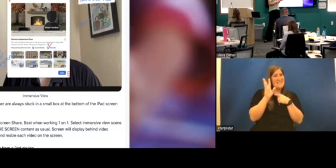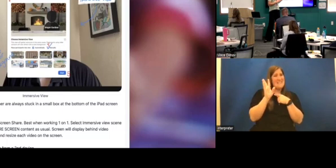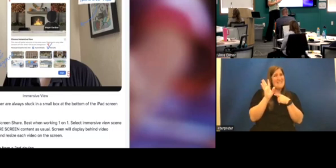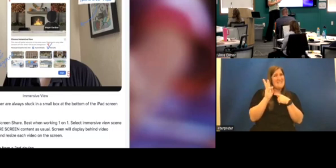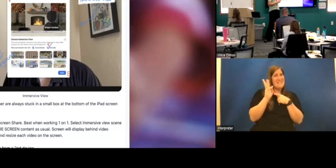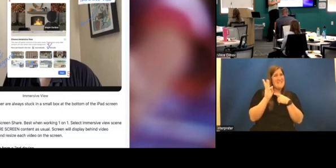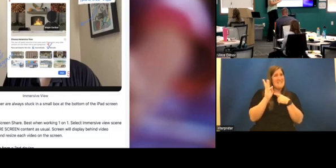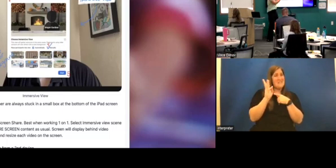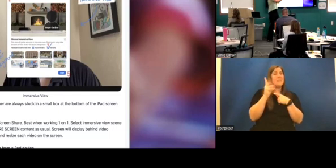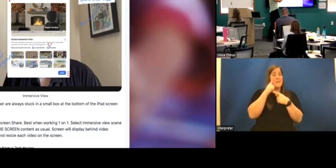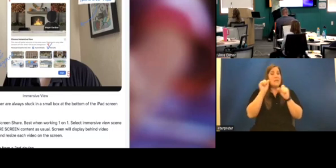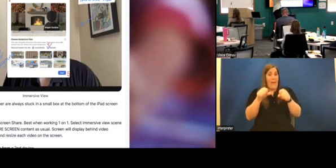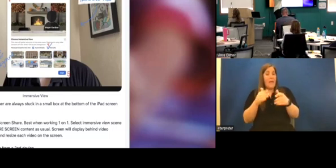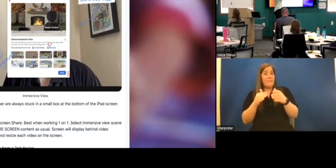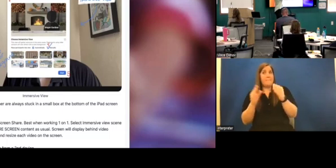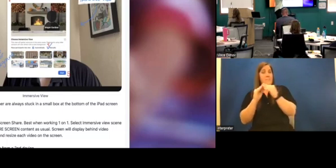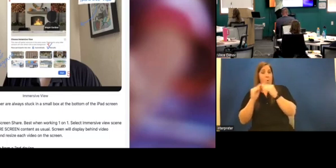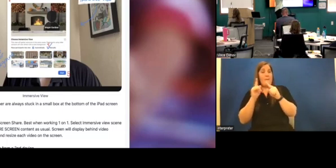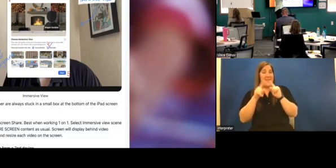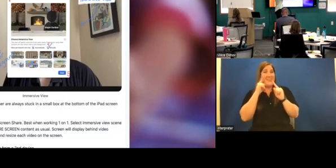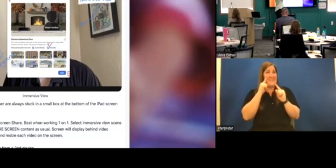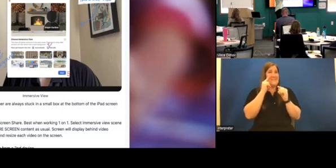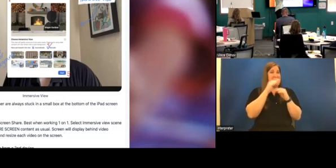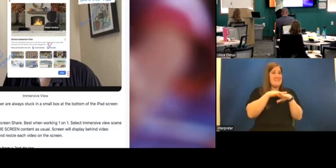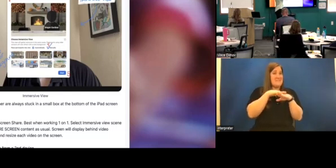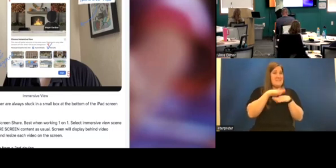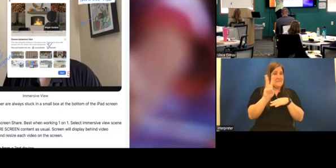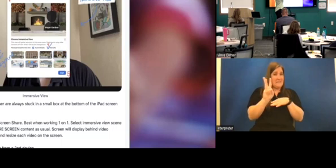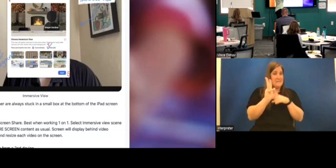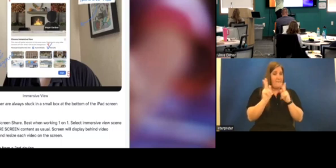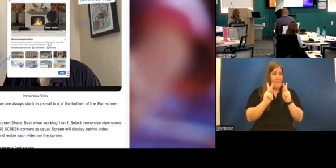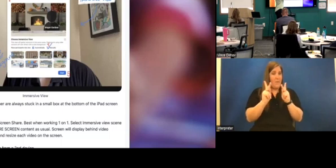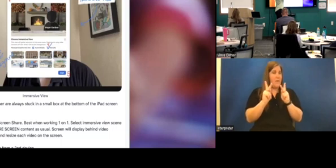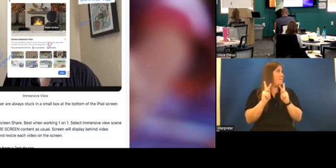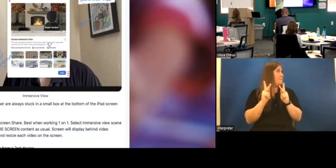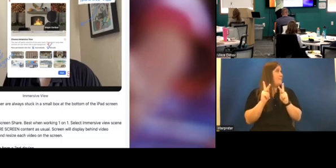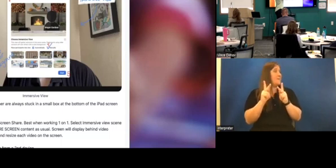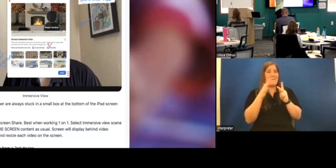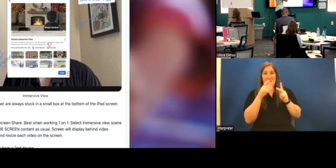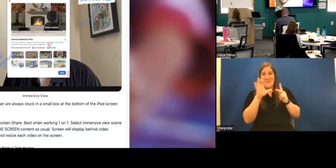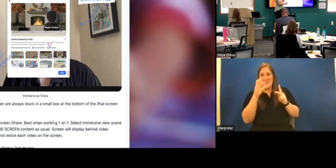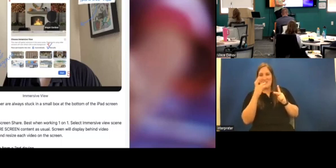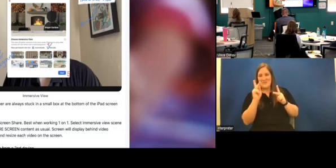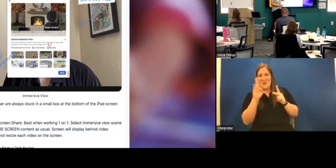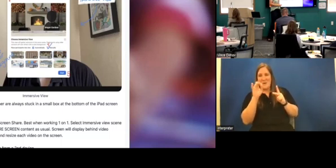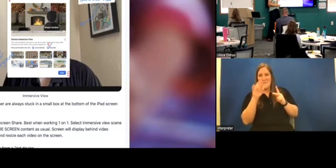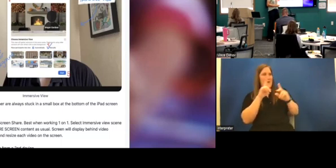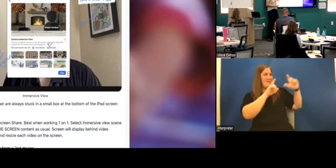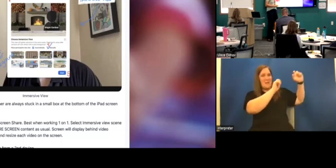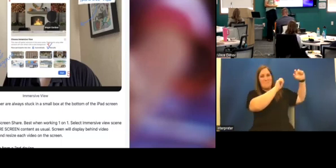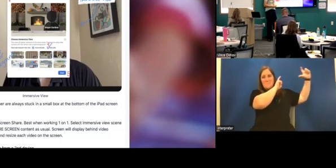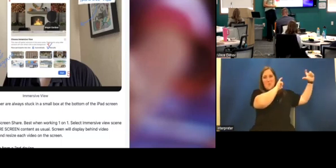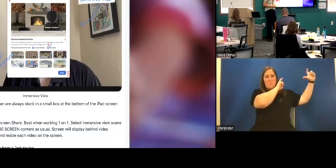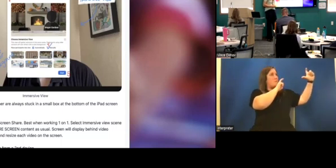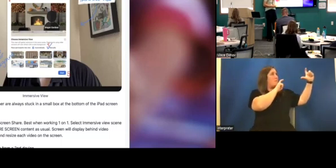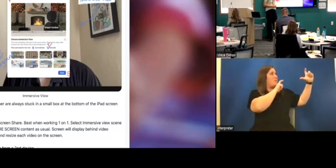but, and when you use the chalkboard, you know, it's like in a little screen behind. But if you select this one,